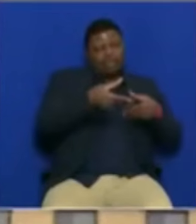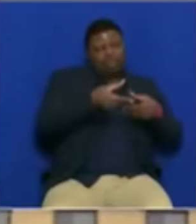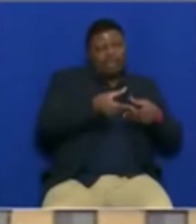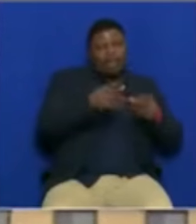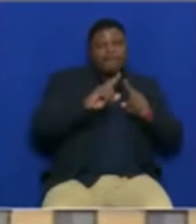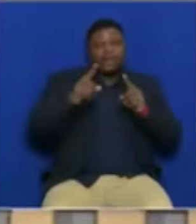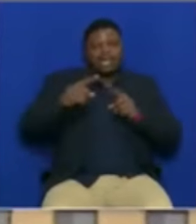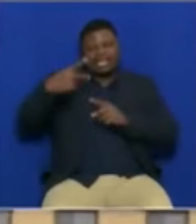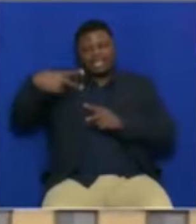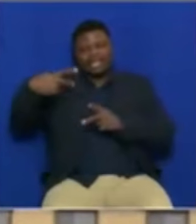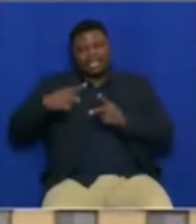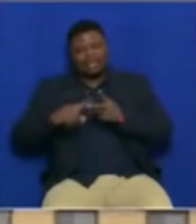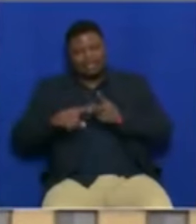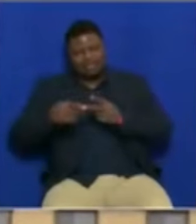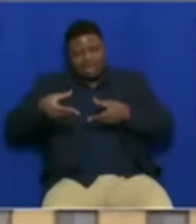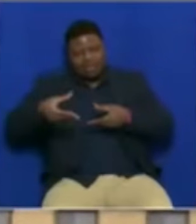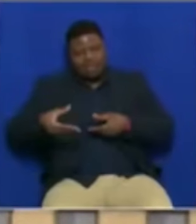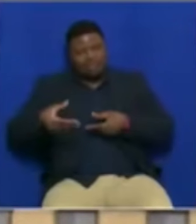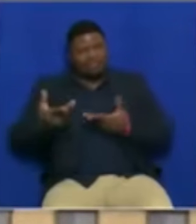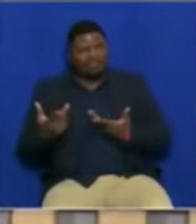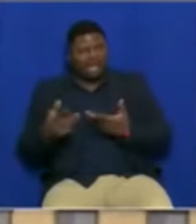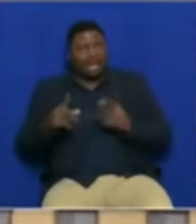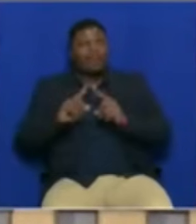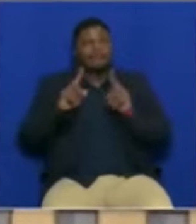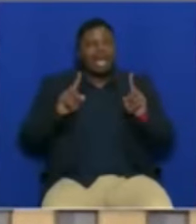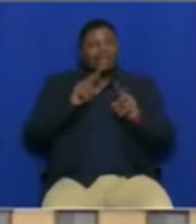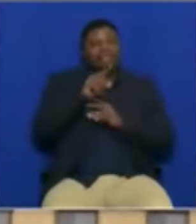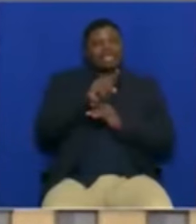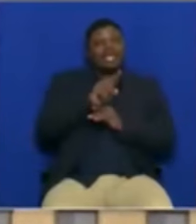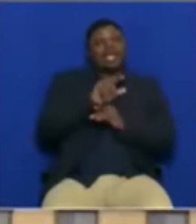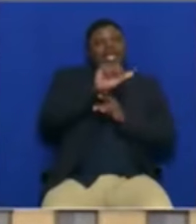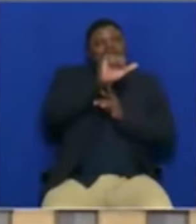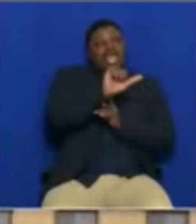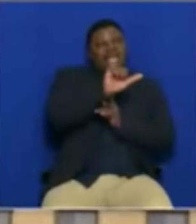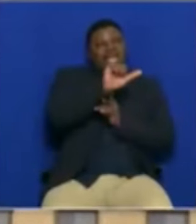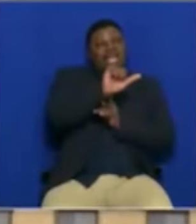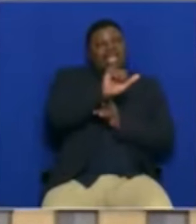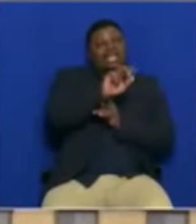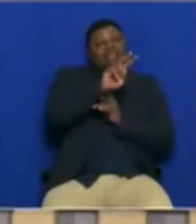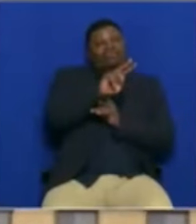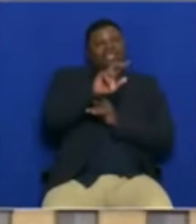there's an 836. So that's when I sent all the documents last night.